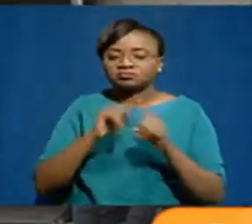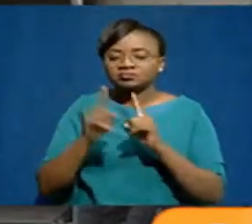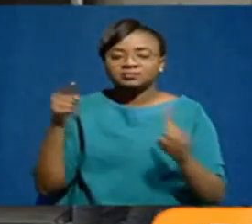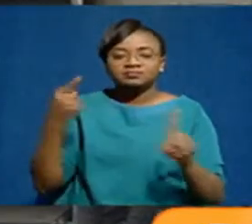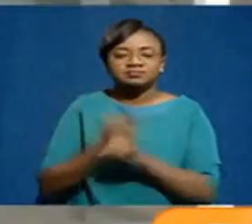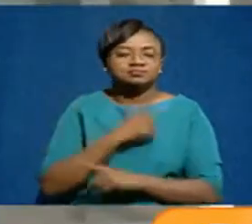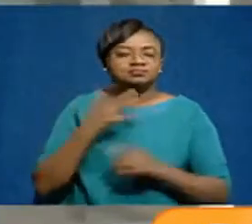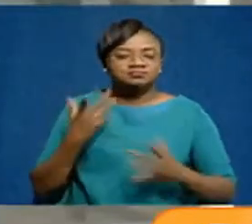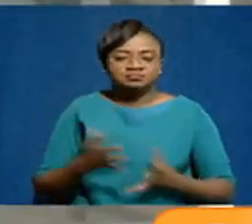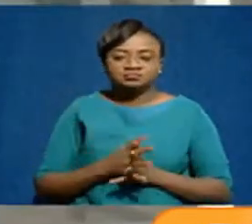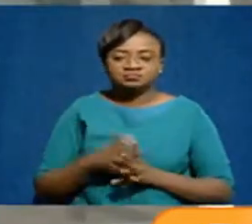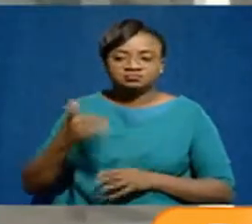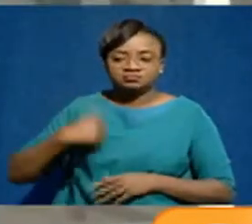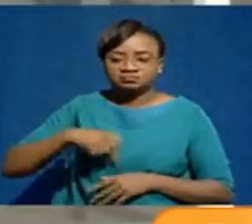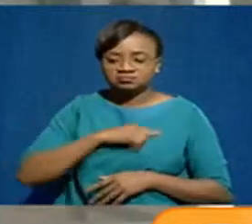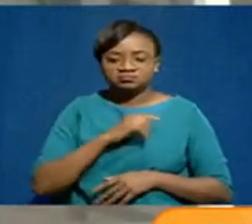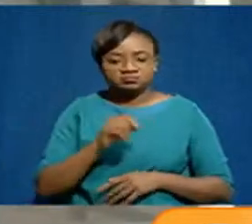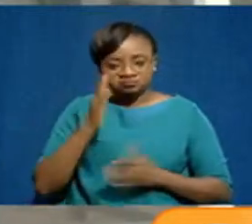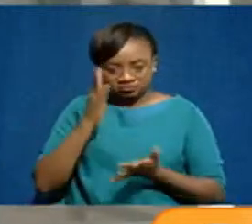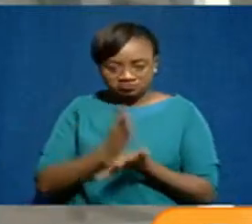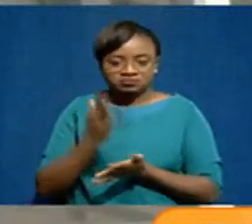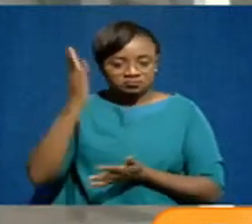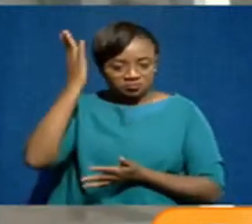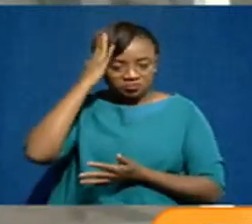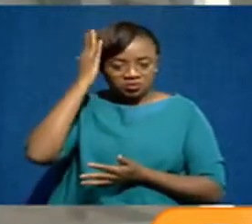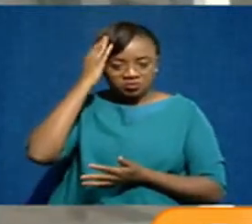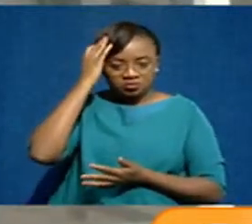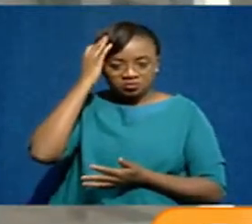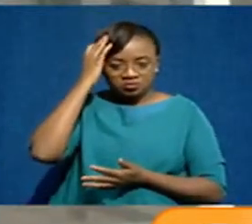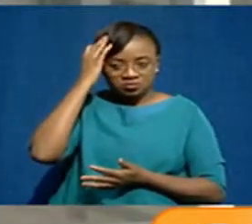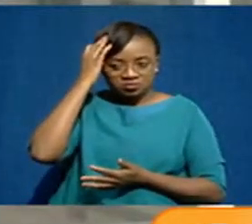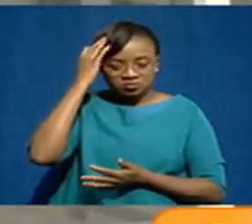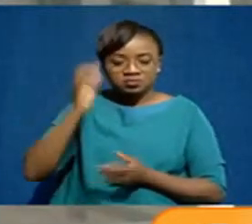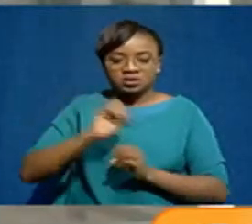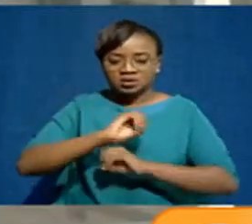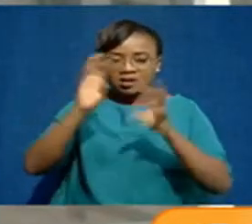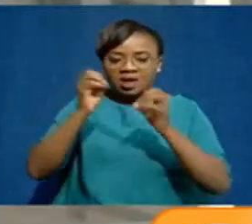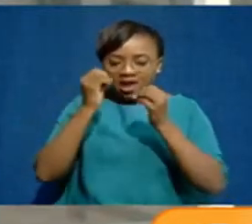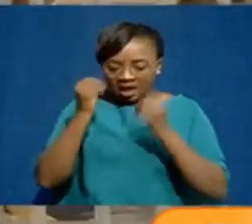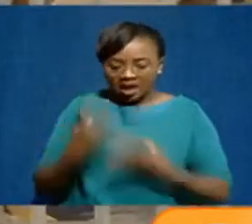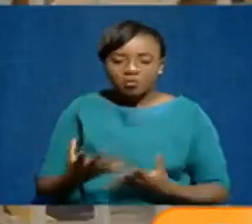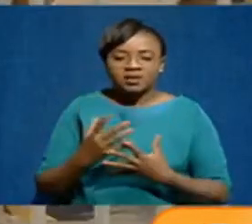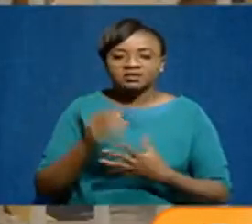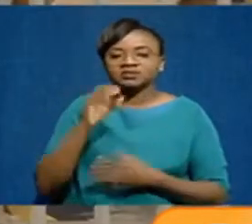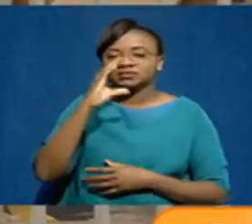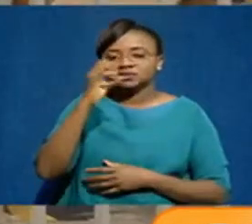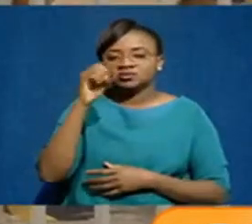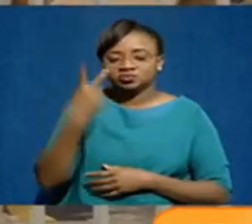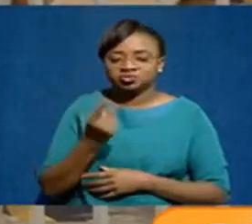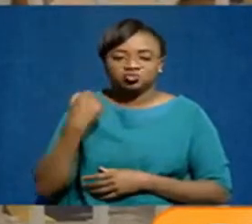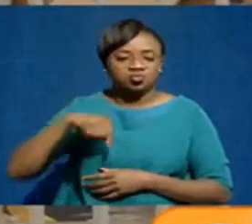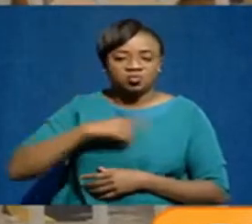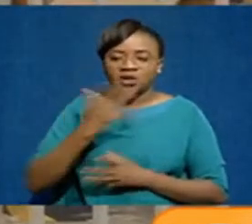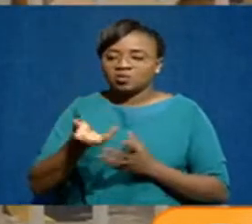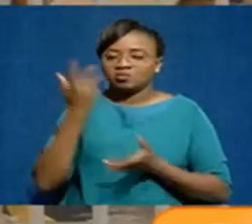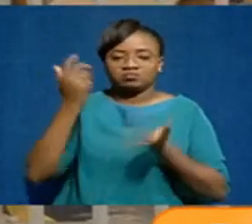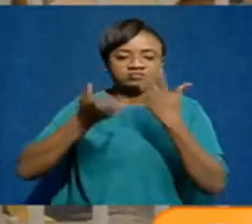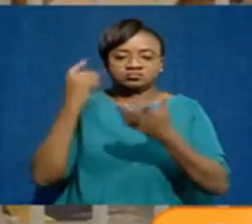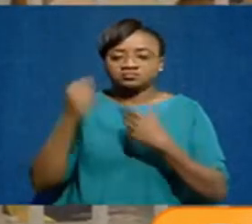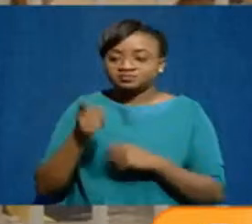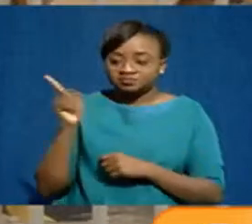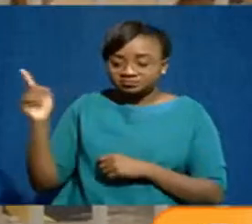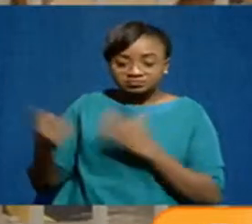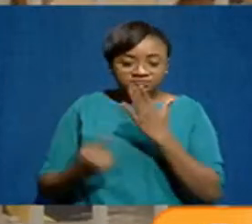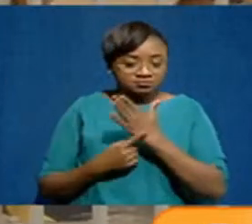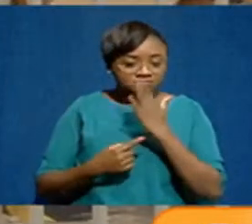three main reasons. We can know to the gram how much CO2 we are removing from the atmosphere. This is technology. It's inherently